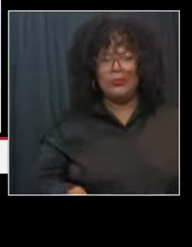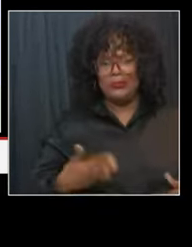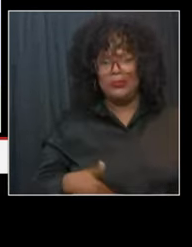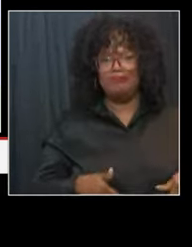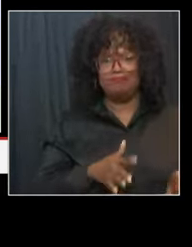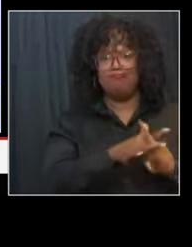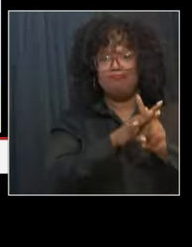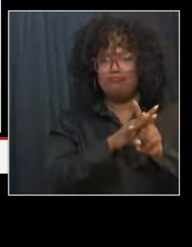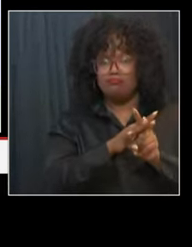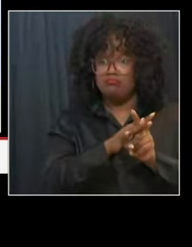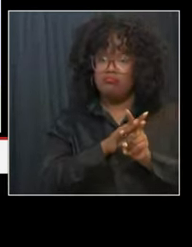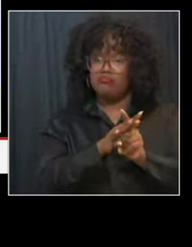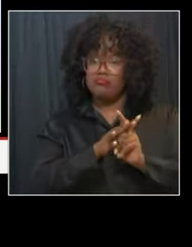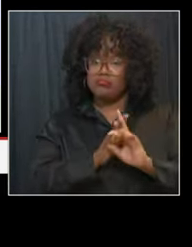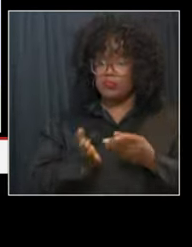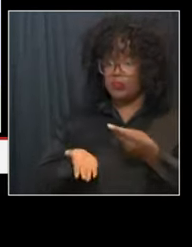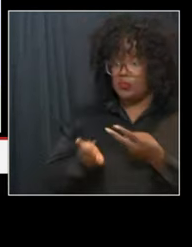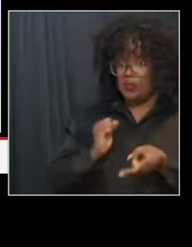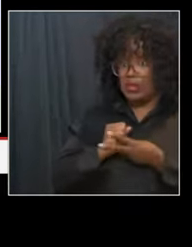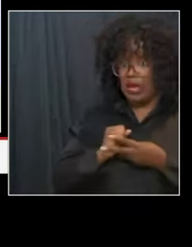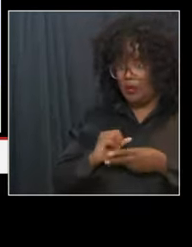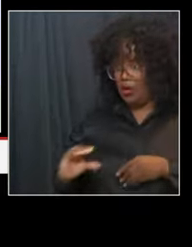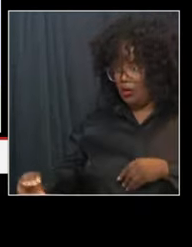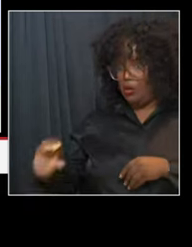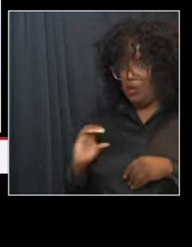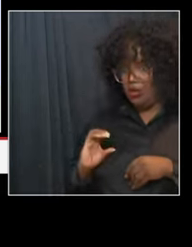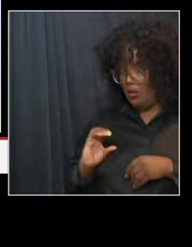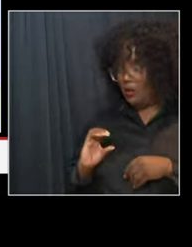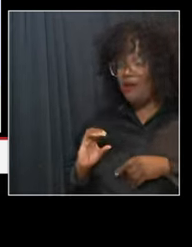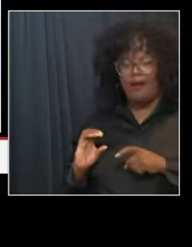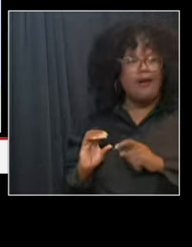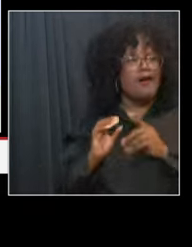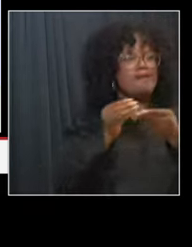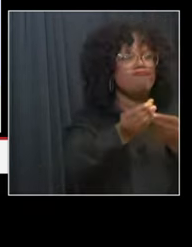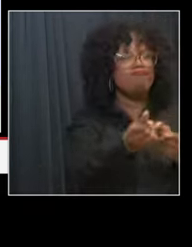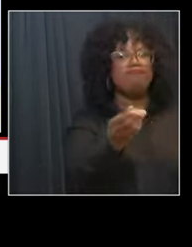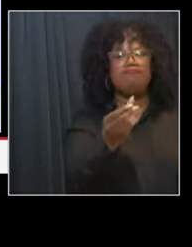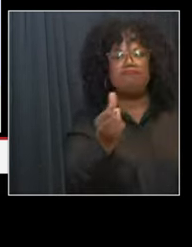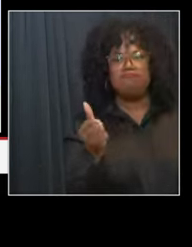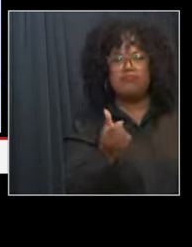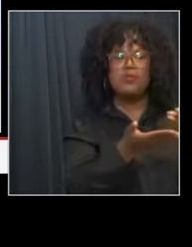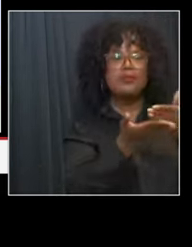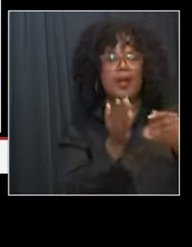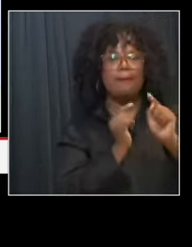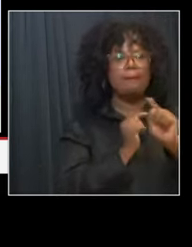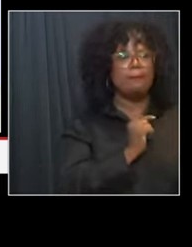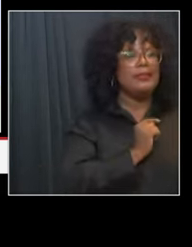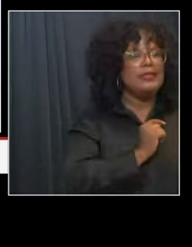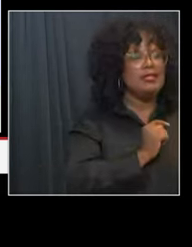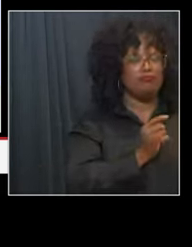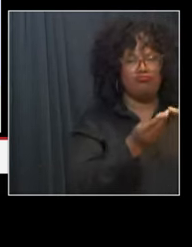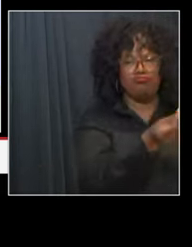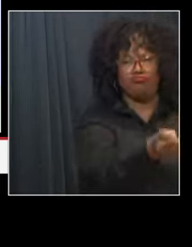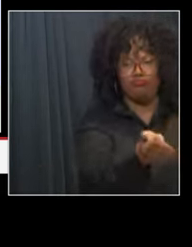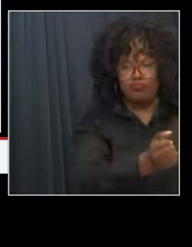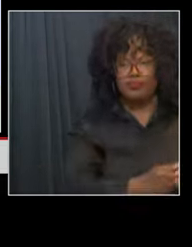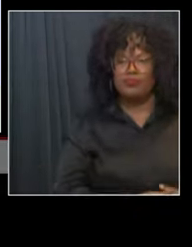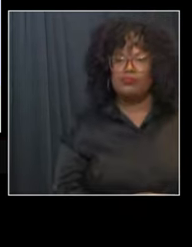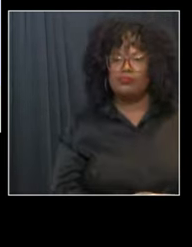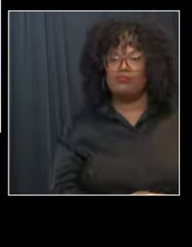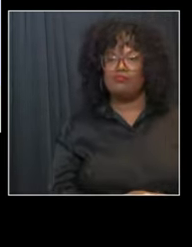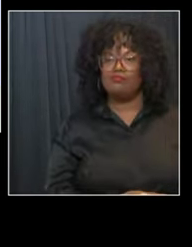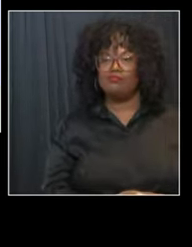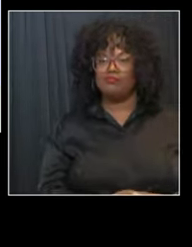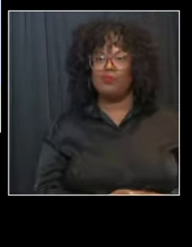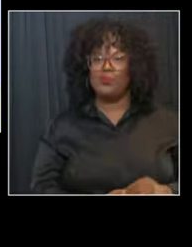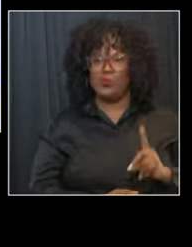handle those obligations. What's really difficult is to separate the effect of the continuing resolution with all the